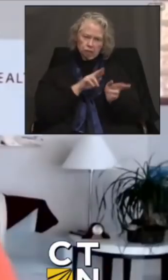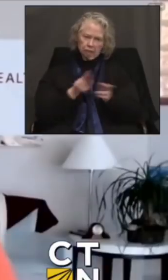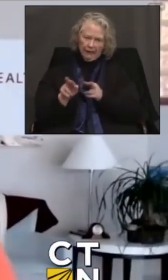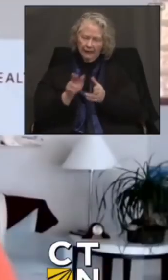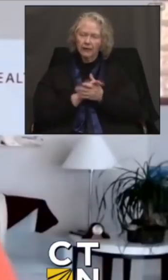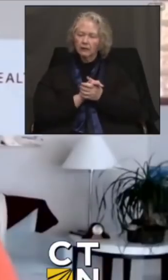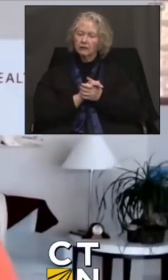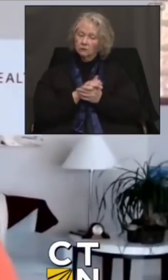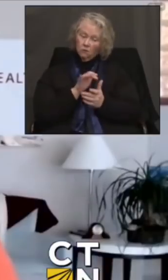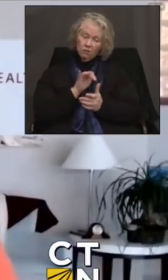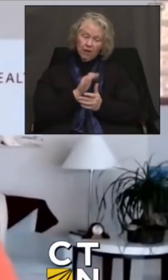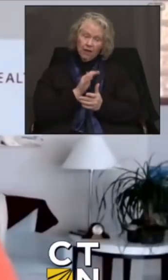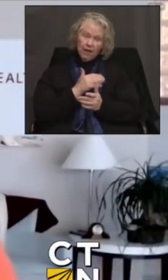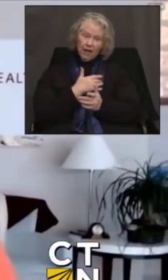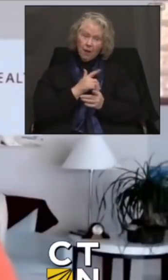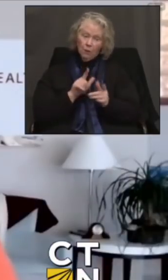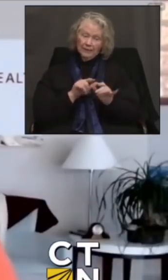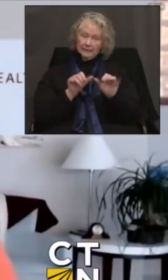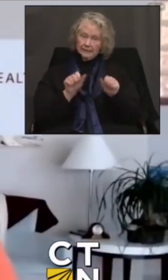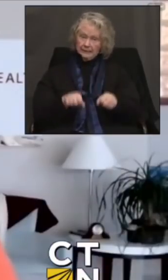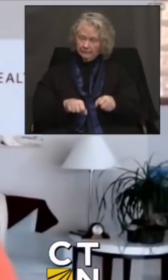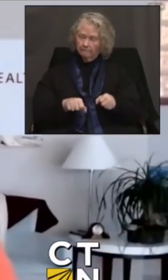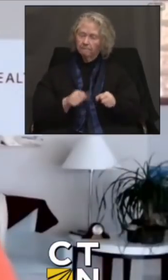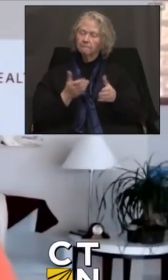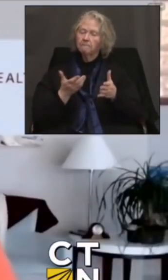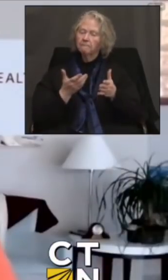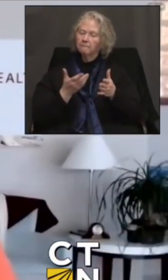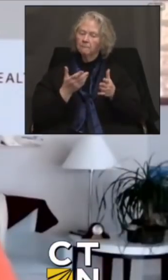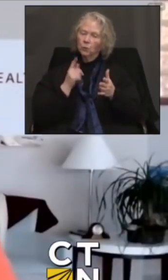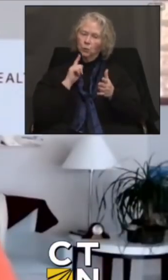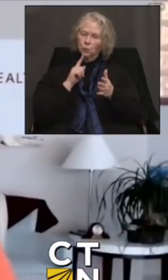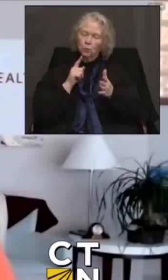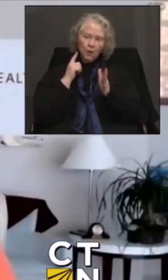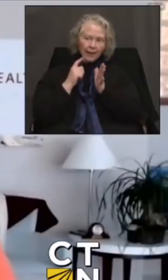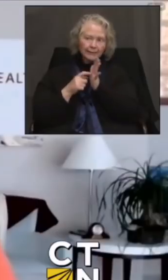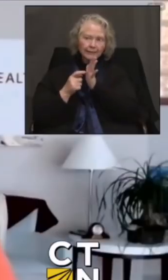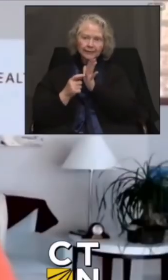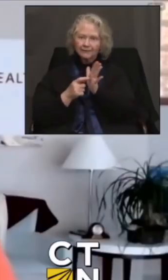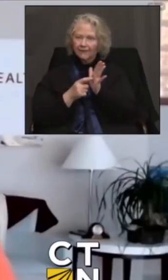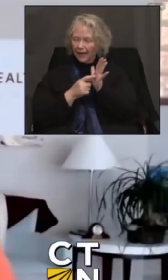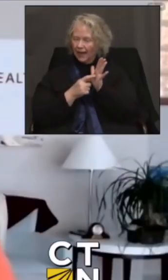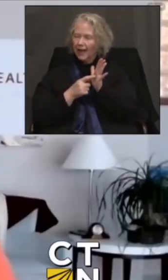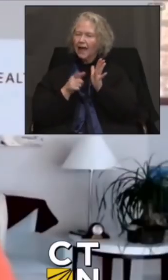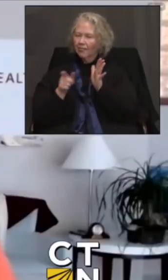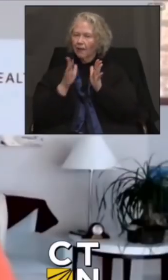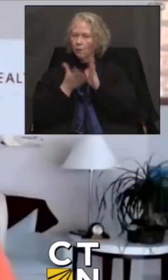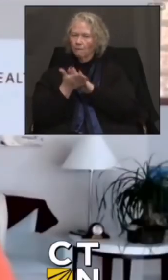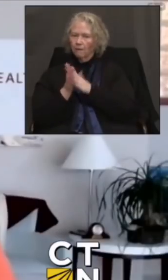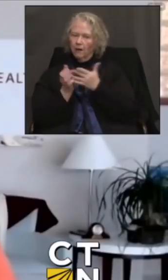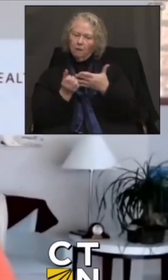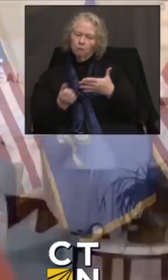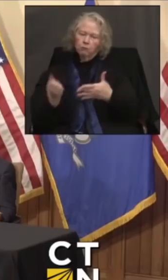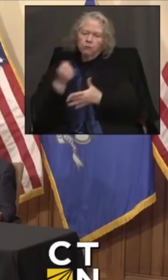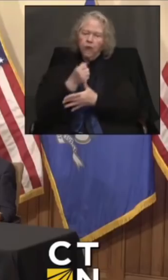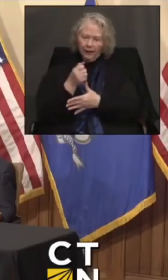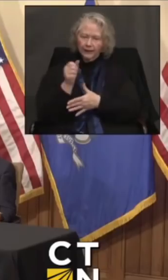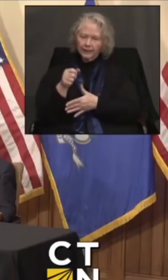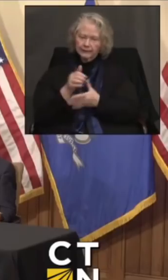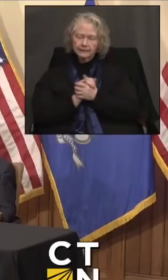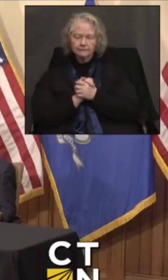a system to be able to identify those individuals and prioritize them. Okay,